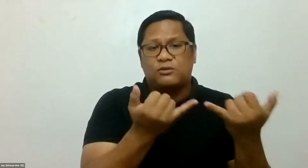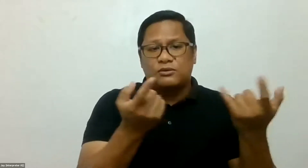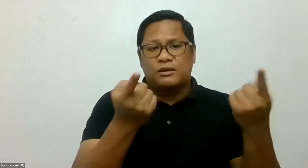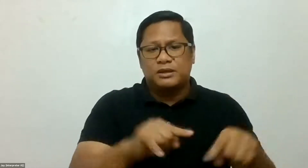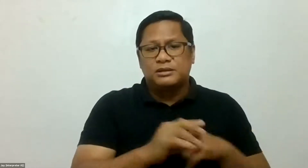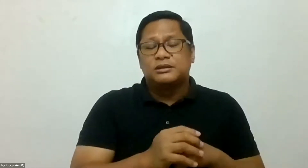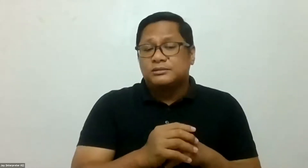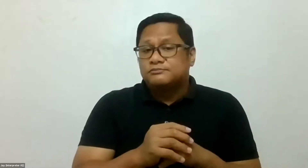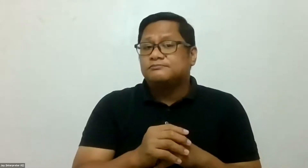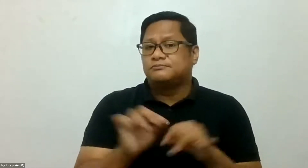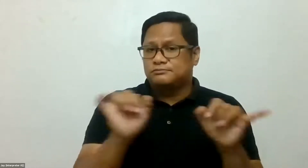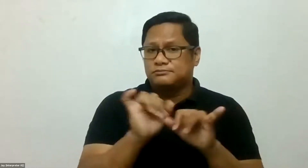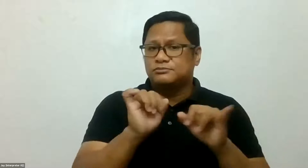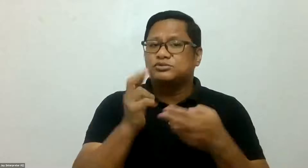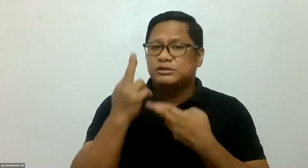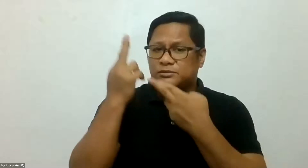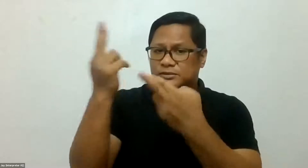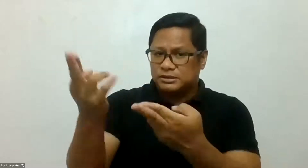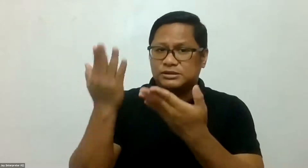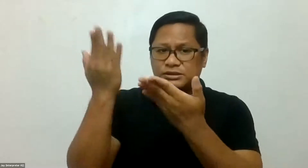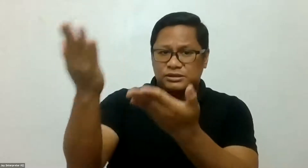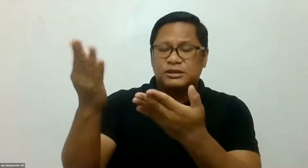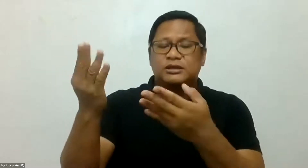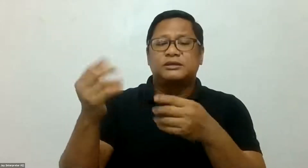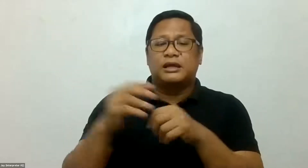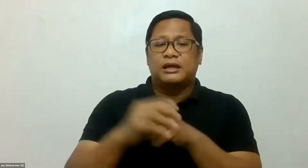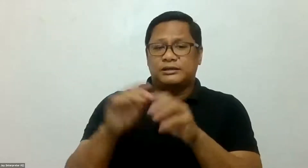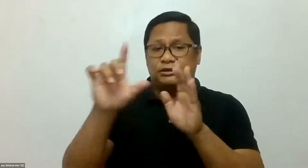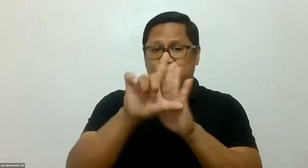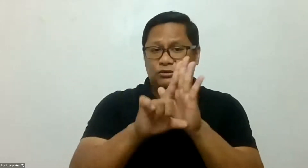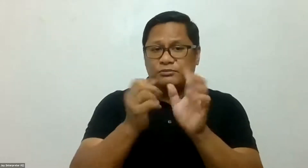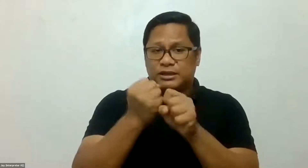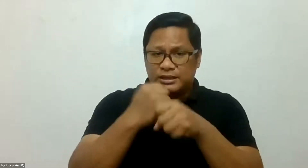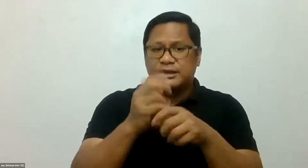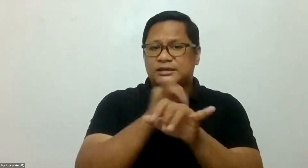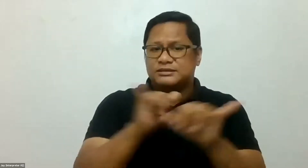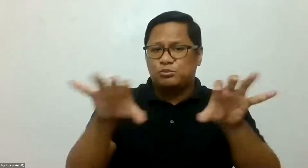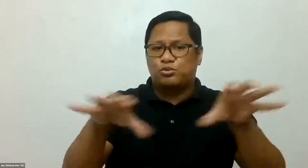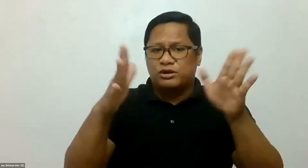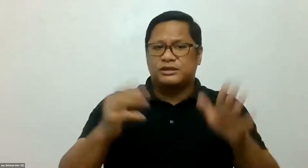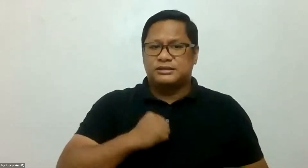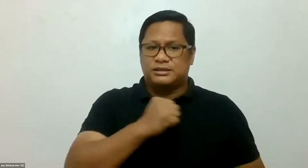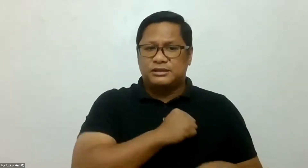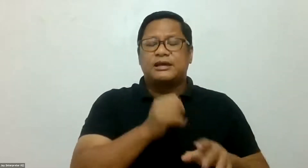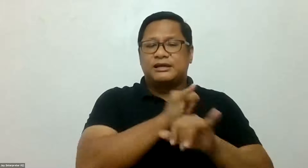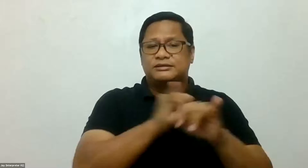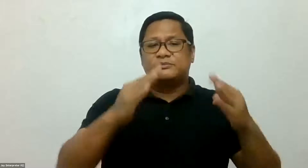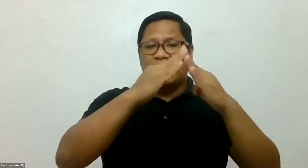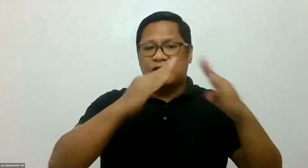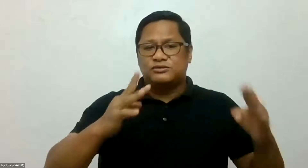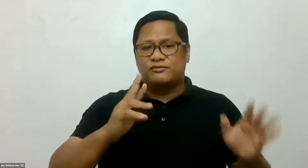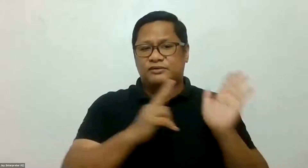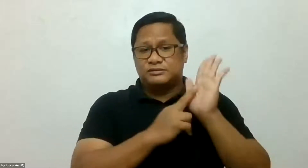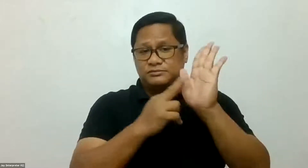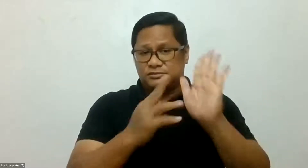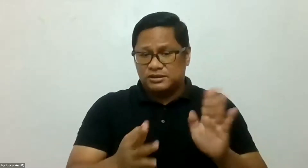I gave recommendations to the present legislators, my former colleagues in the Senate, and the House of Representatives on